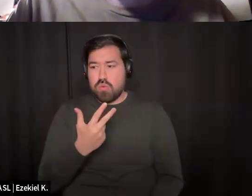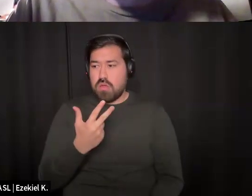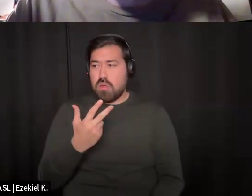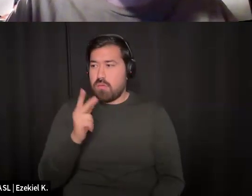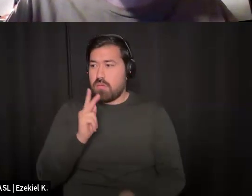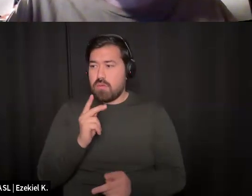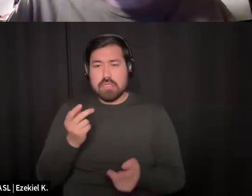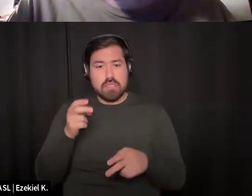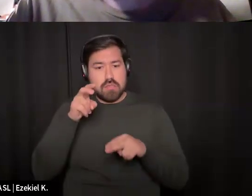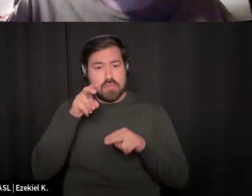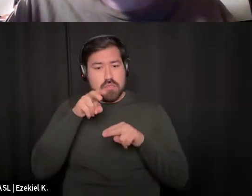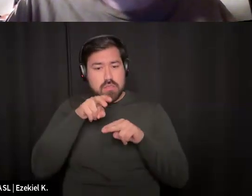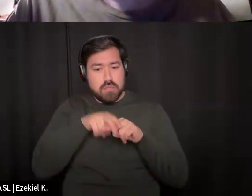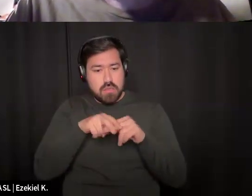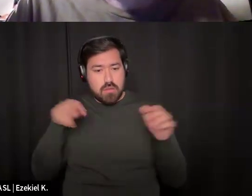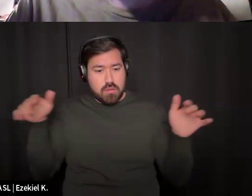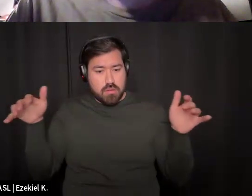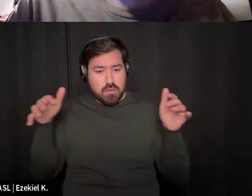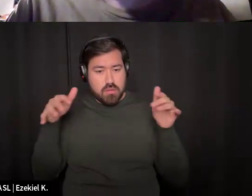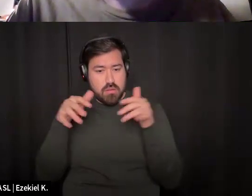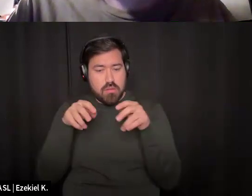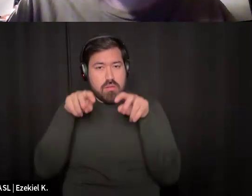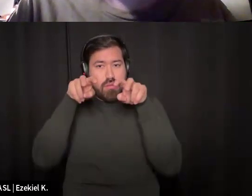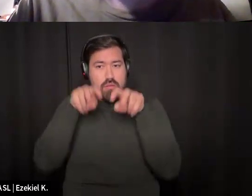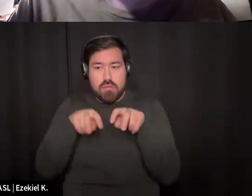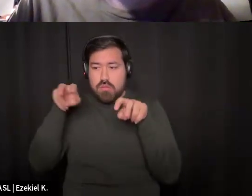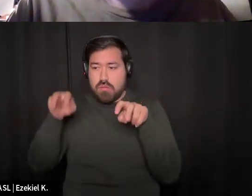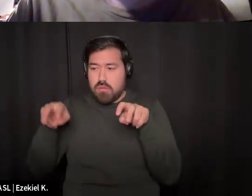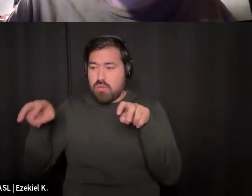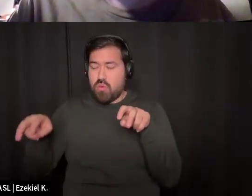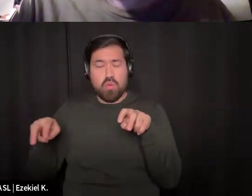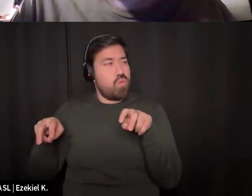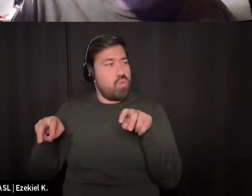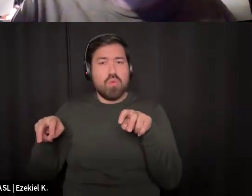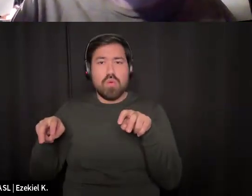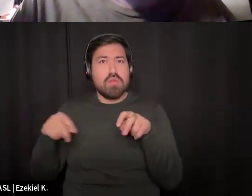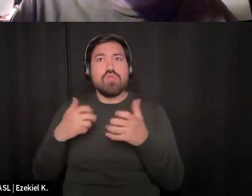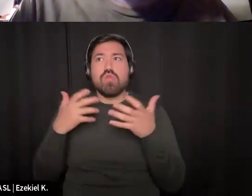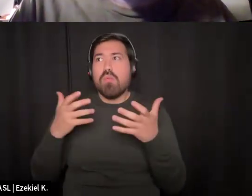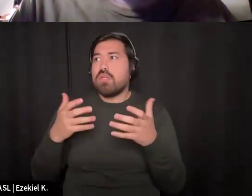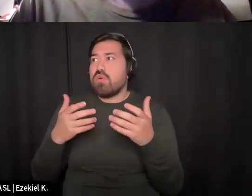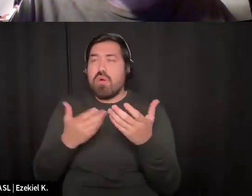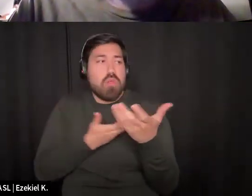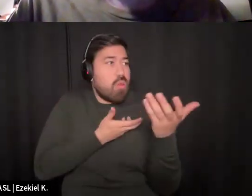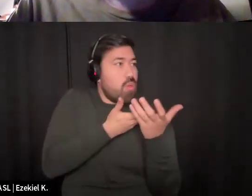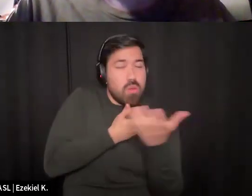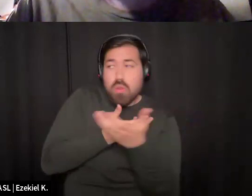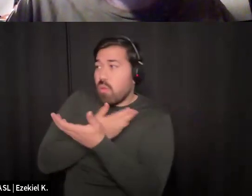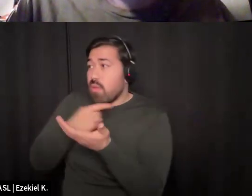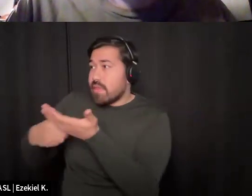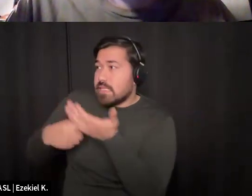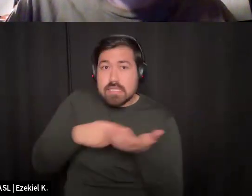just sitting together, right? In part because there was so much we wanted to talk about and ask each other about,